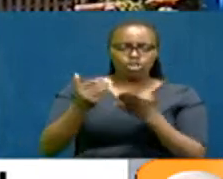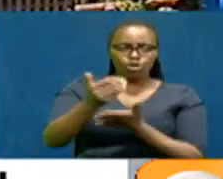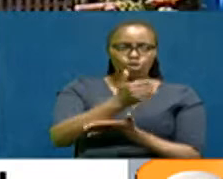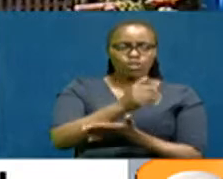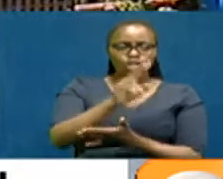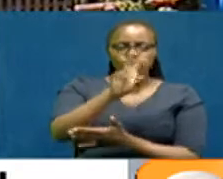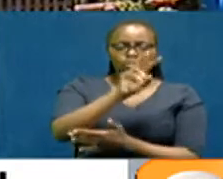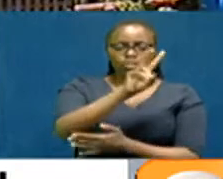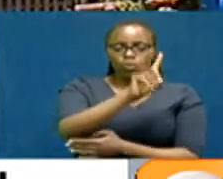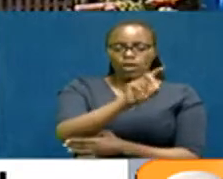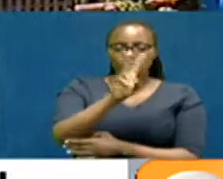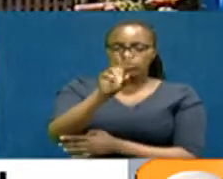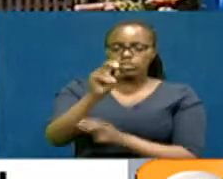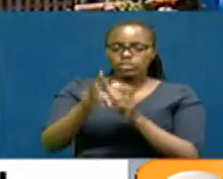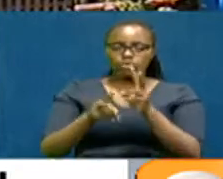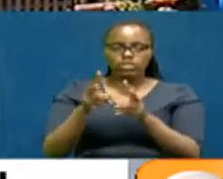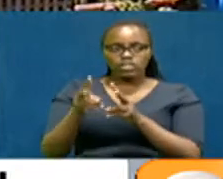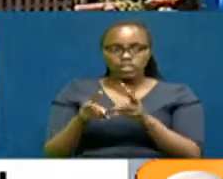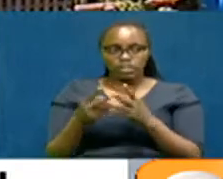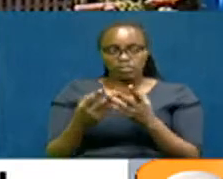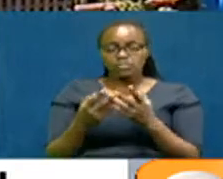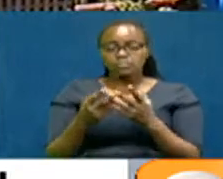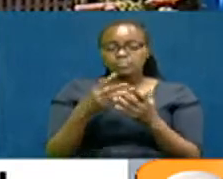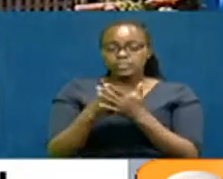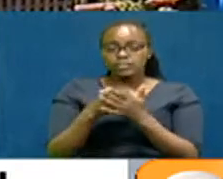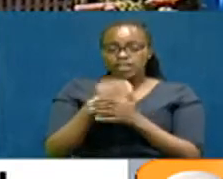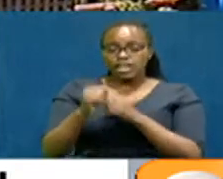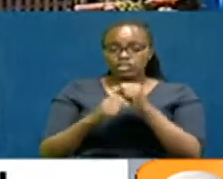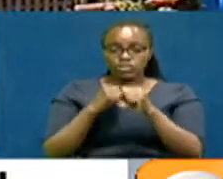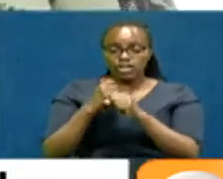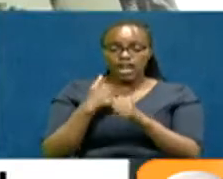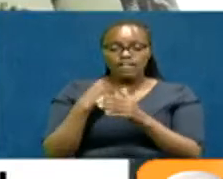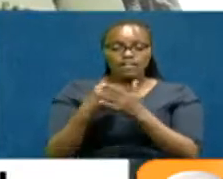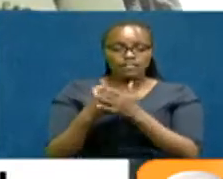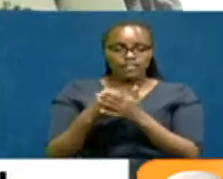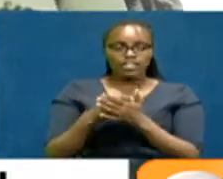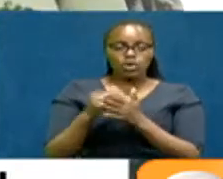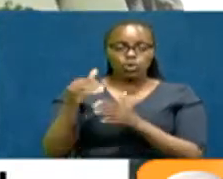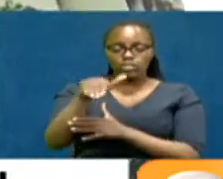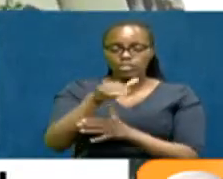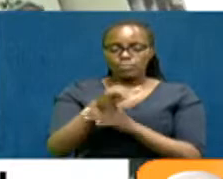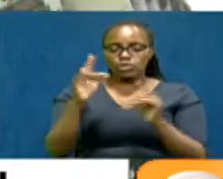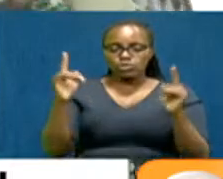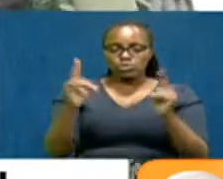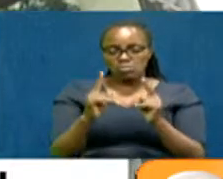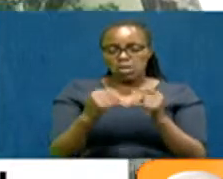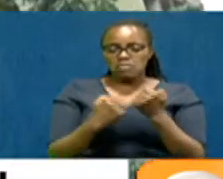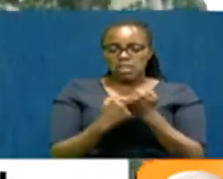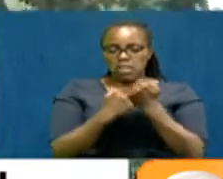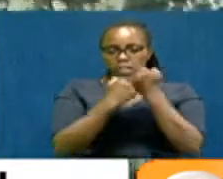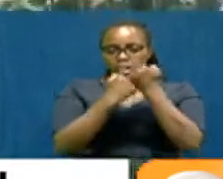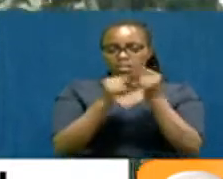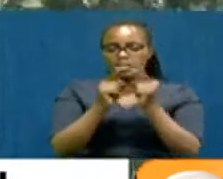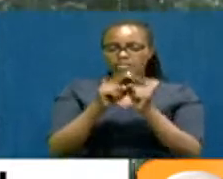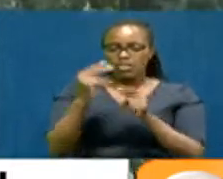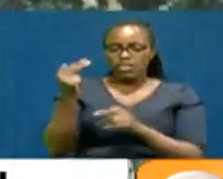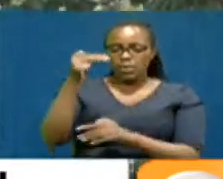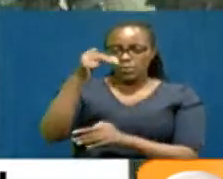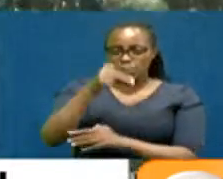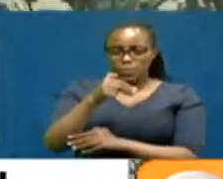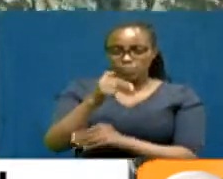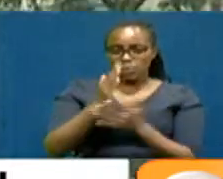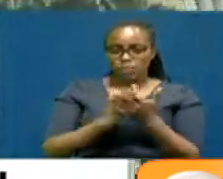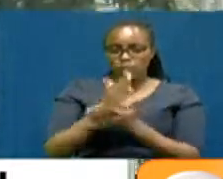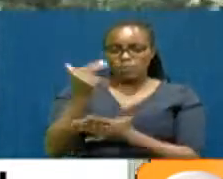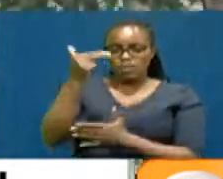the 2021-2022 fiscal year has created fiscal space to temporarily cushion the impact of rising fuel prices